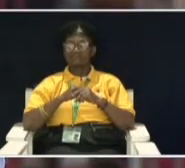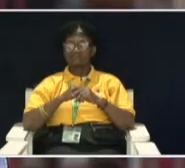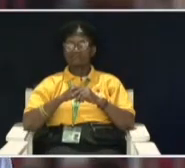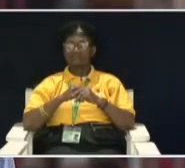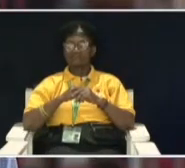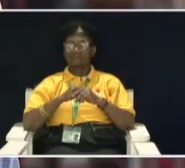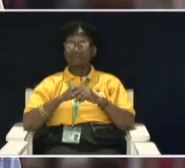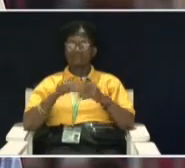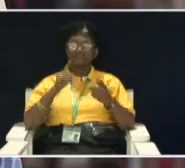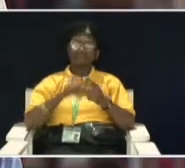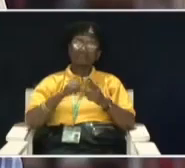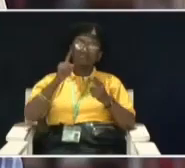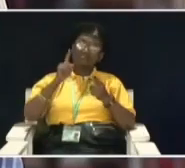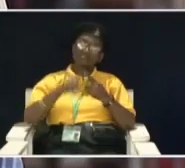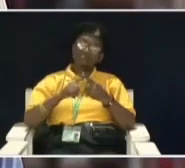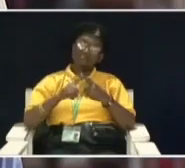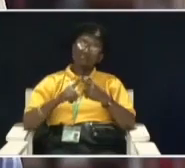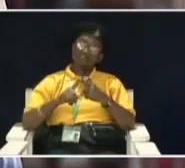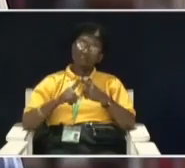And then,